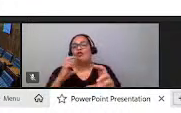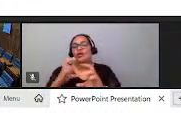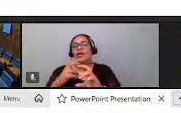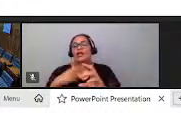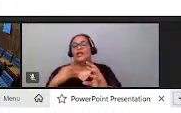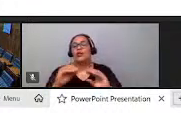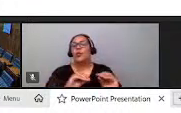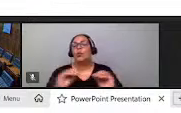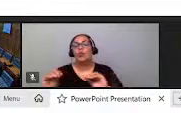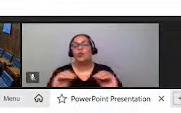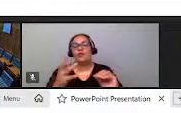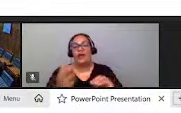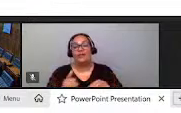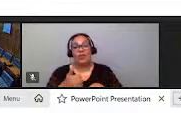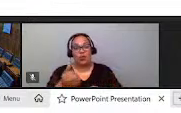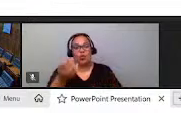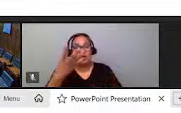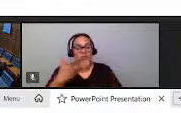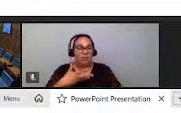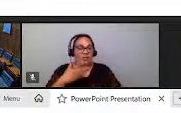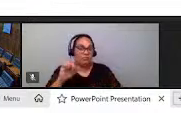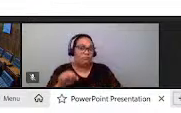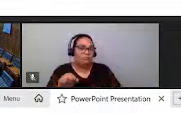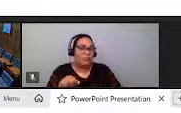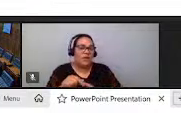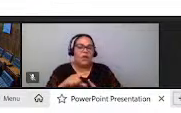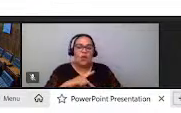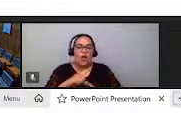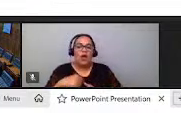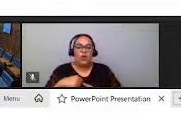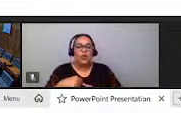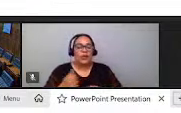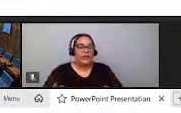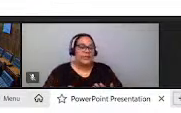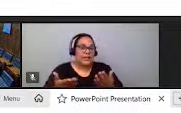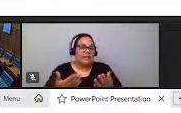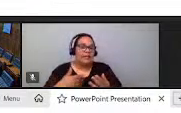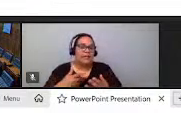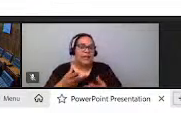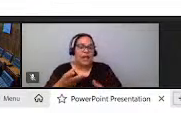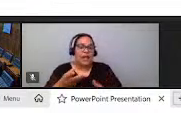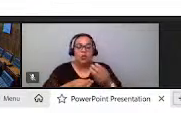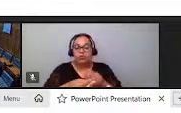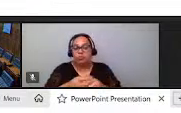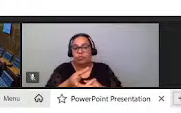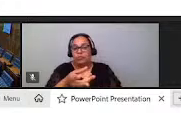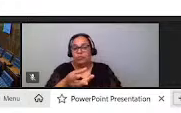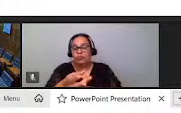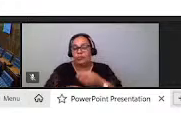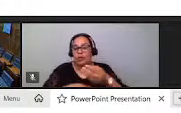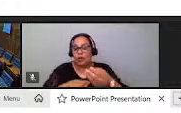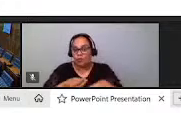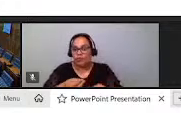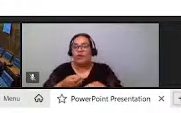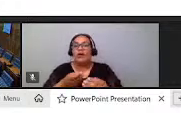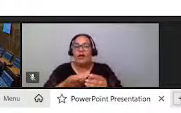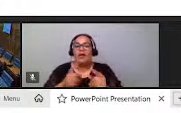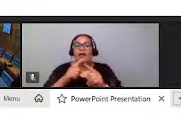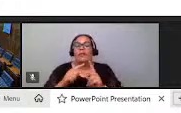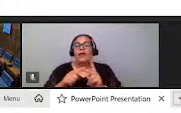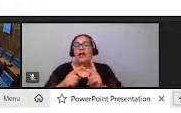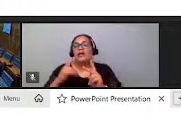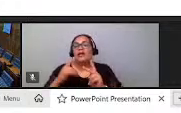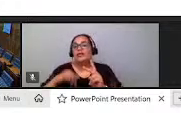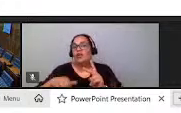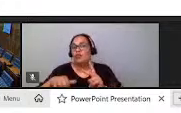we move that's a good indicator that we service our importers exporters um arrest the uh